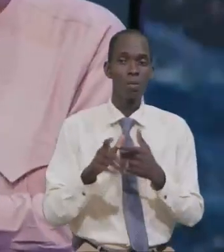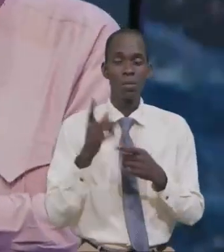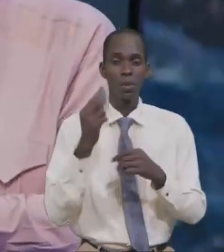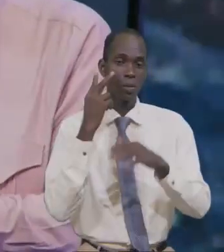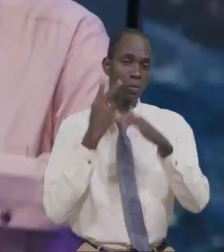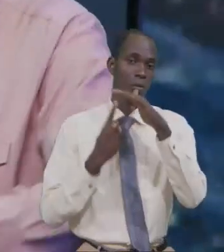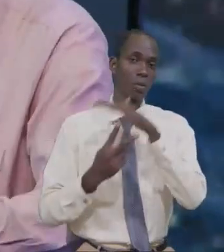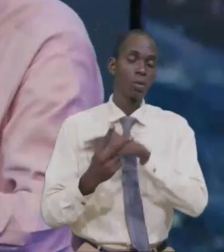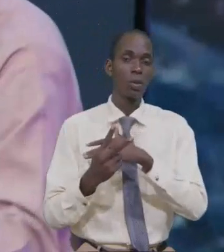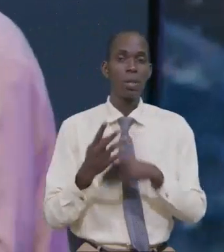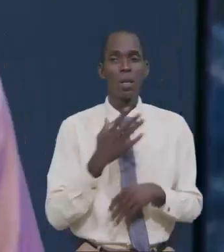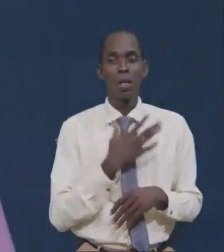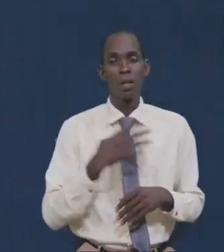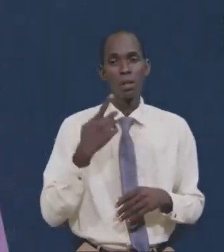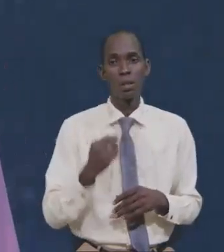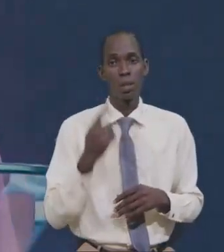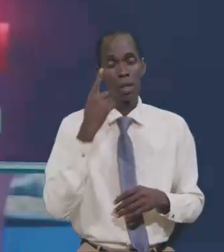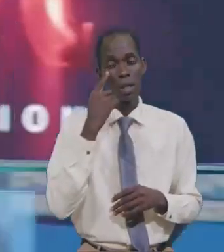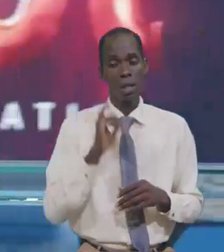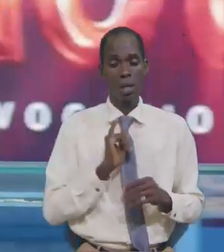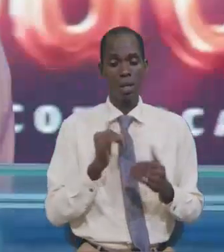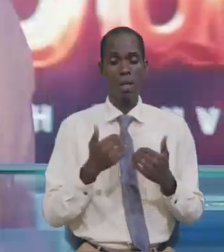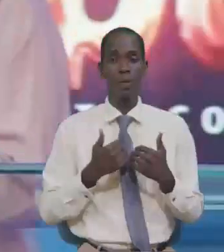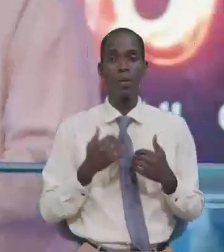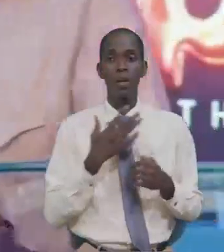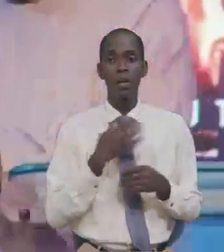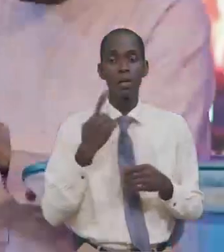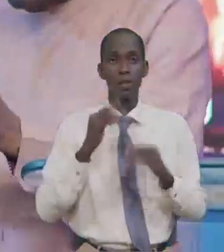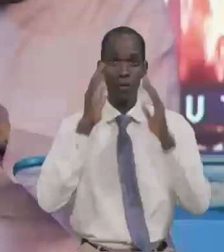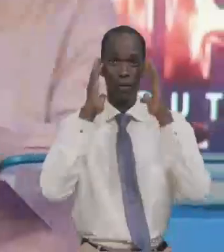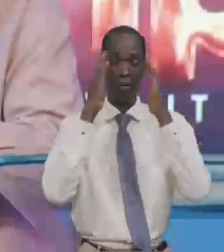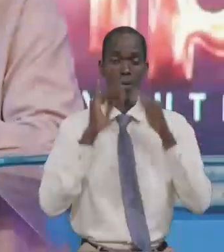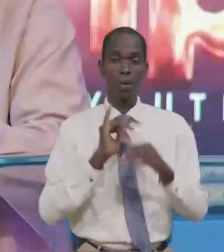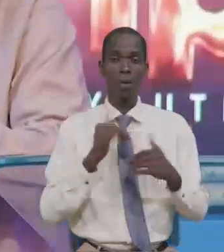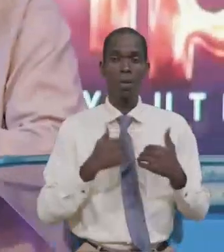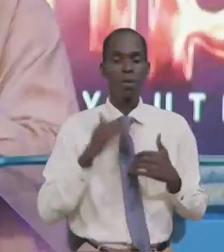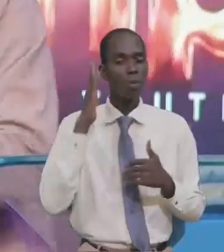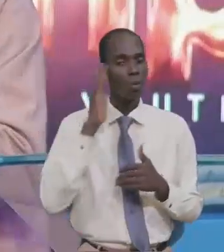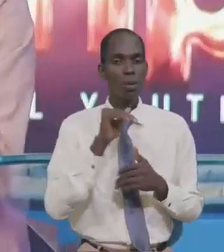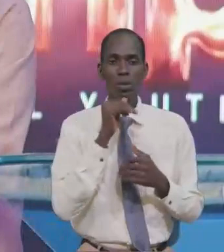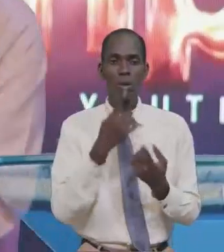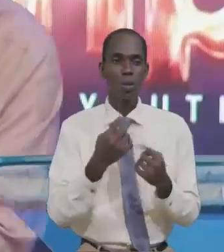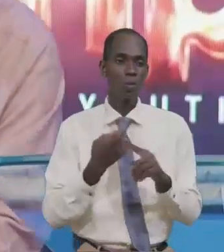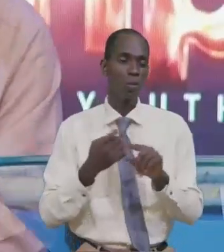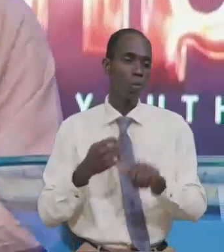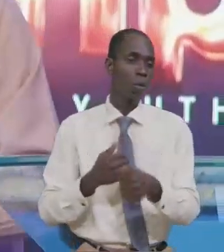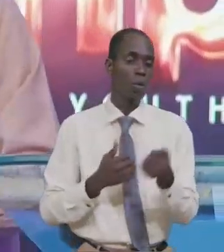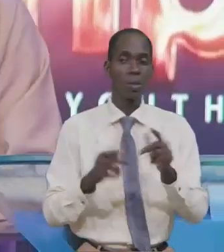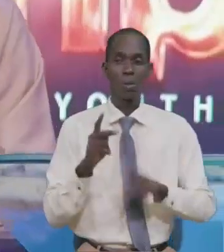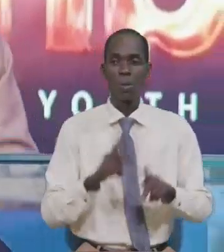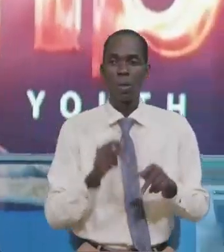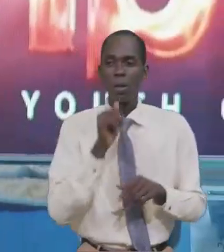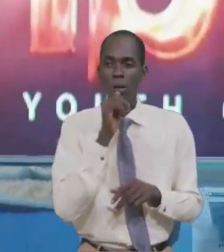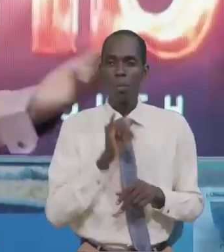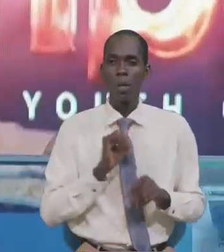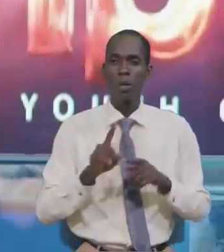other people. Am I going to run? The energy and the determination for me to get to that